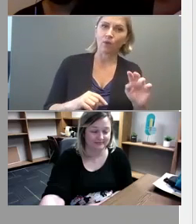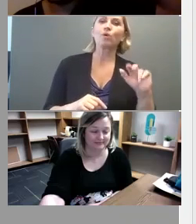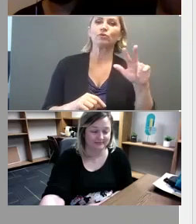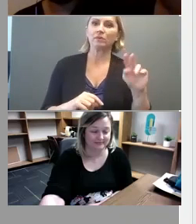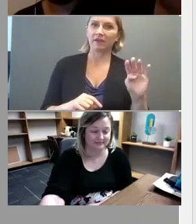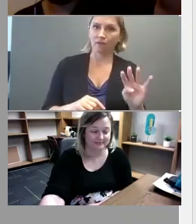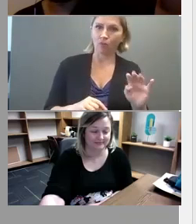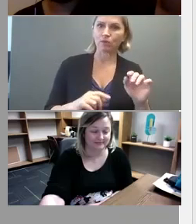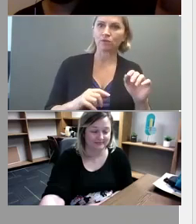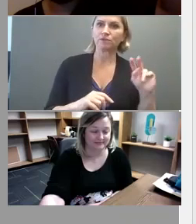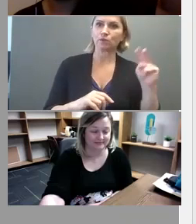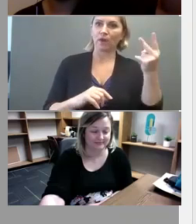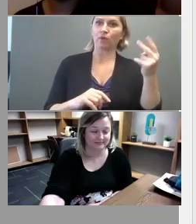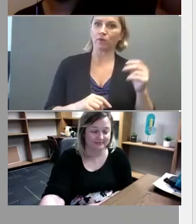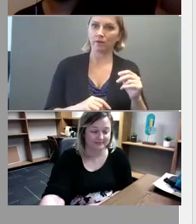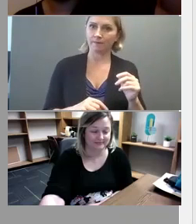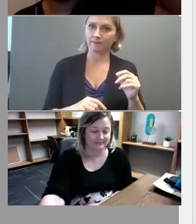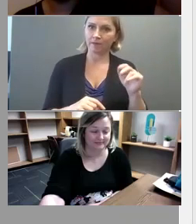squared plus 3 by 4